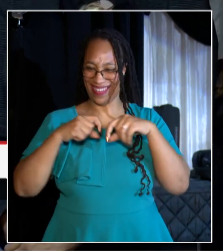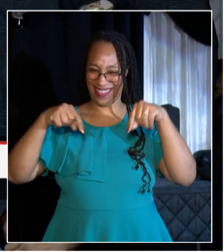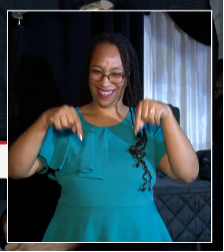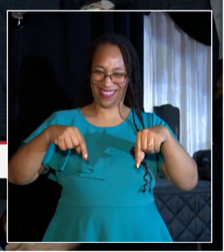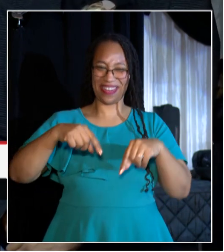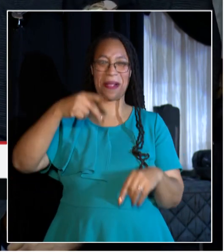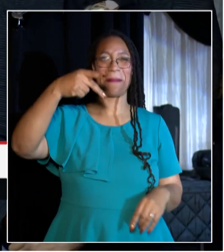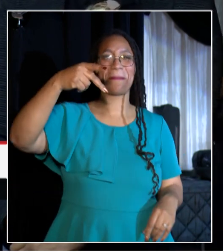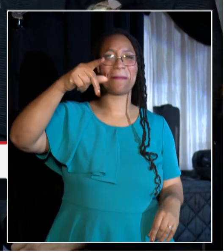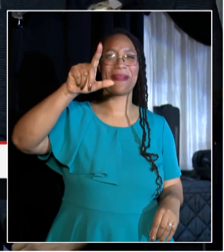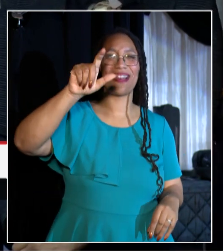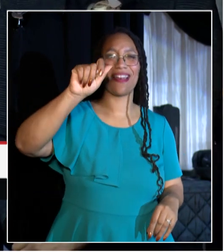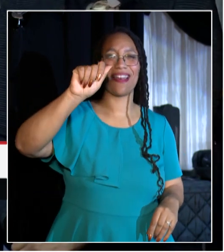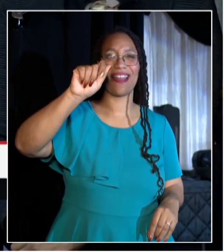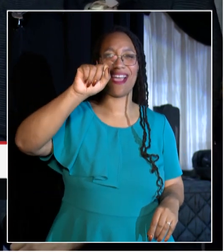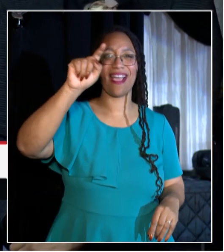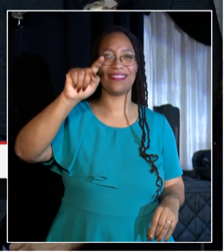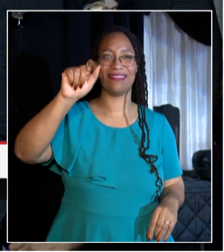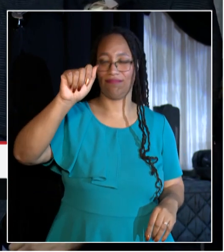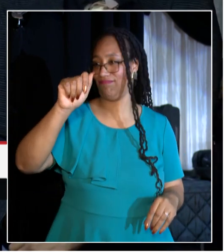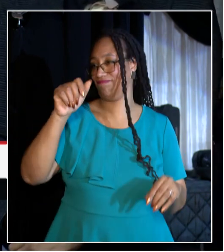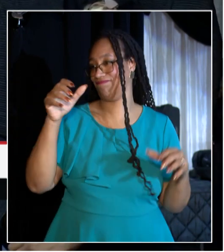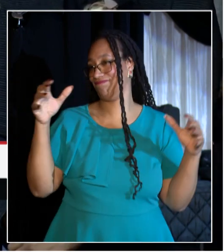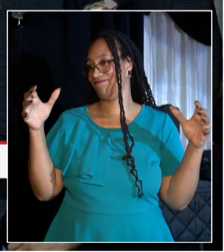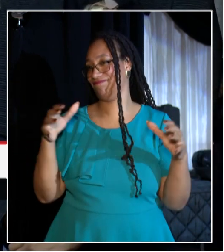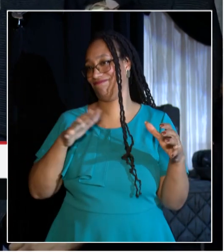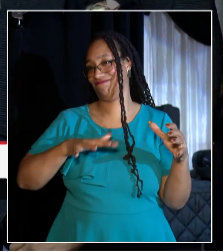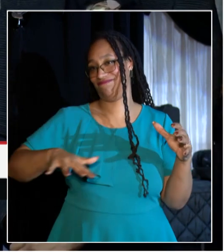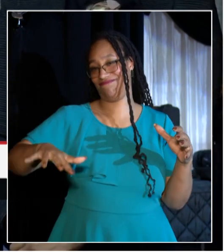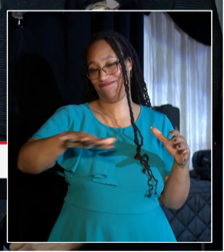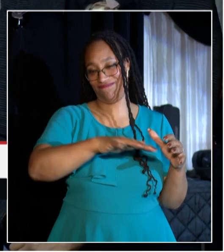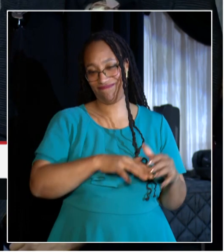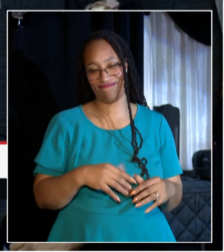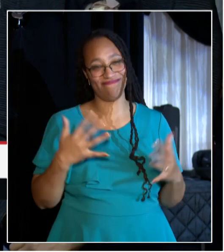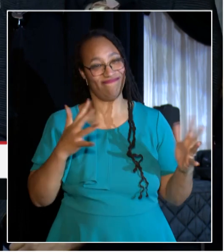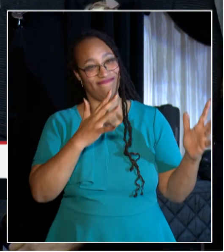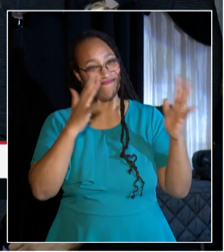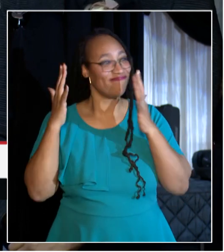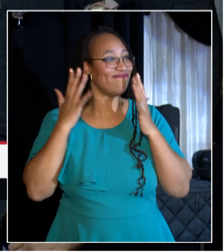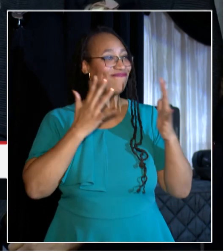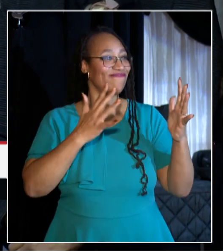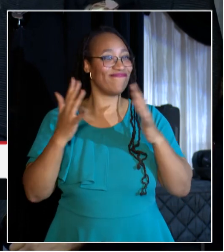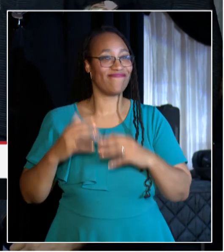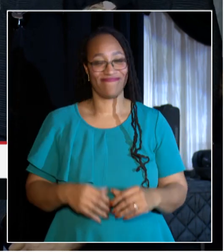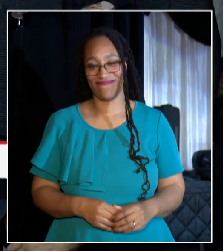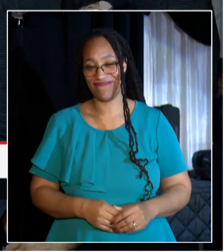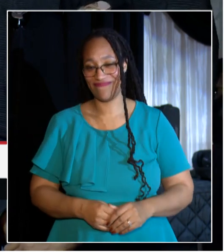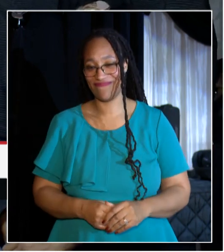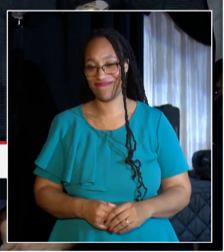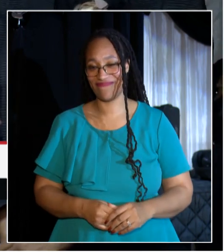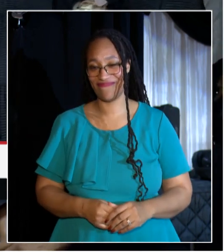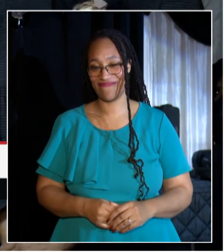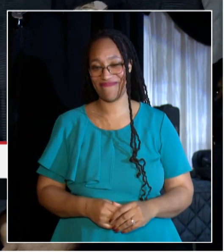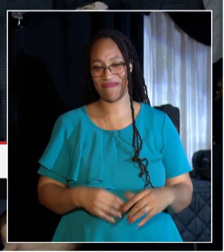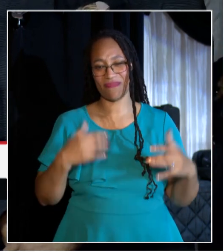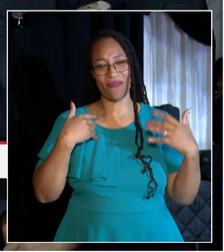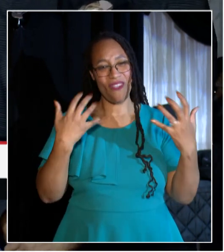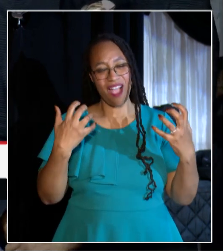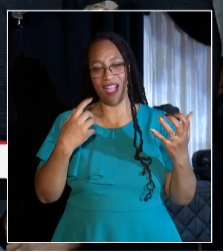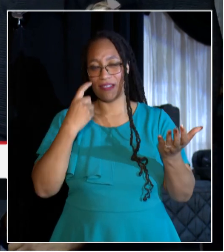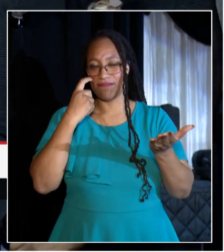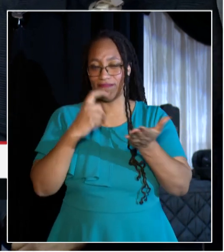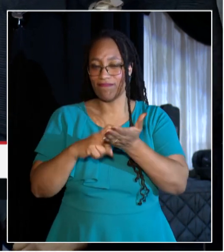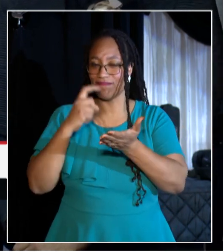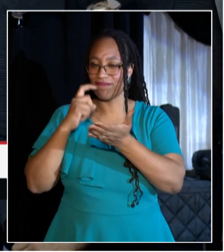Tonight we're here to celebrate Black excellence in the arts and the investments that have been made to ensure that our creatives in the city, Mayor, get a fair